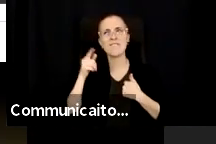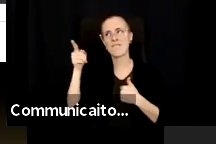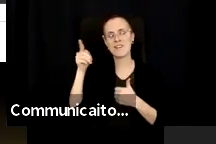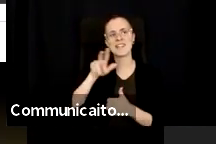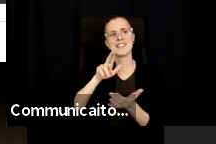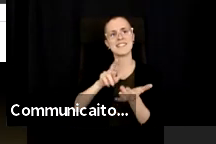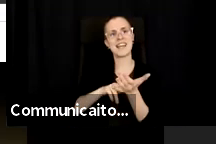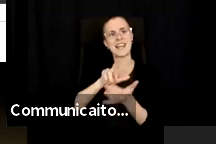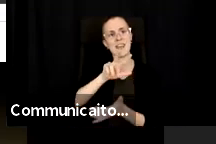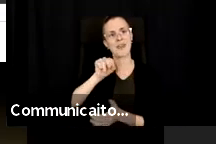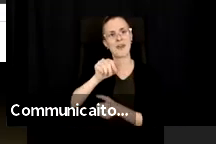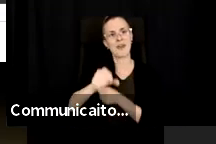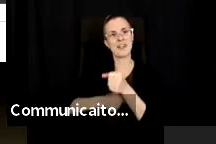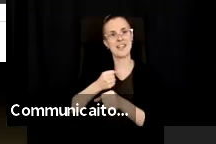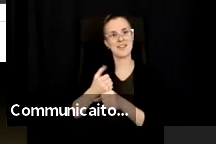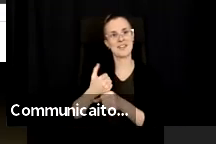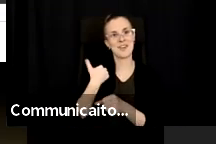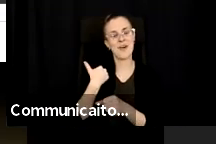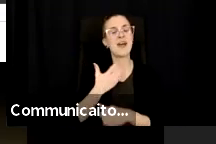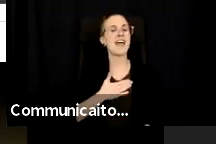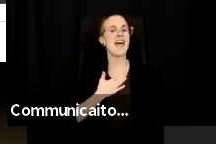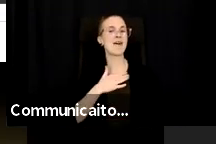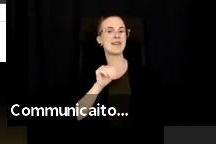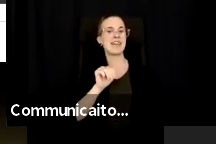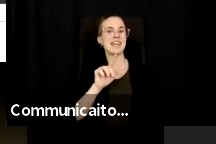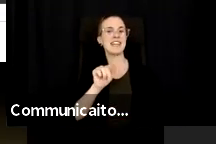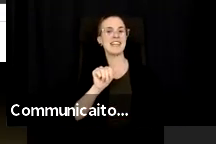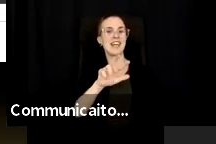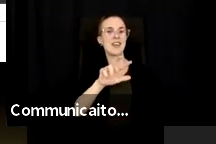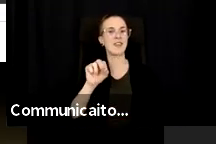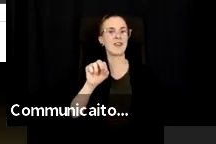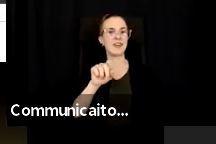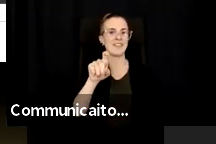Happy 8830, Texans with Disabilities.